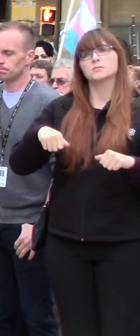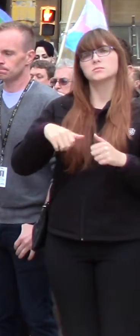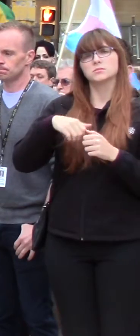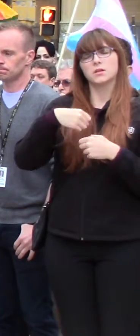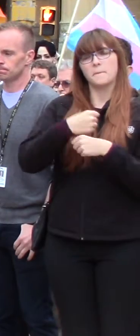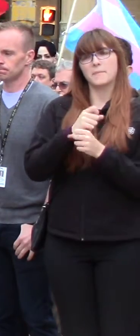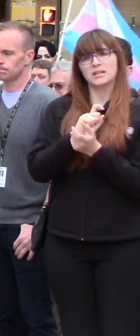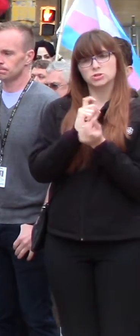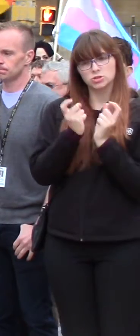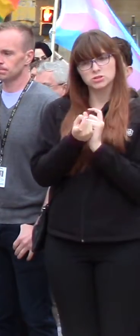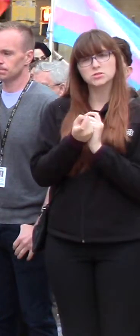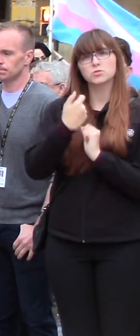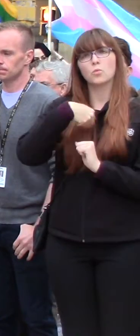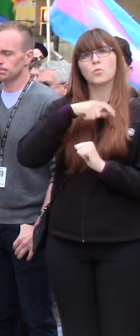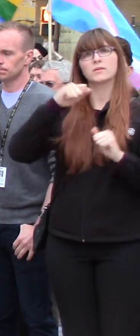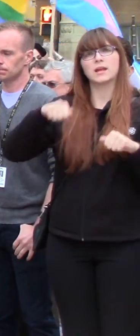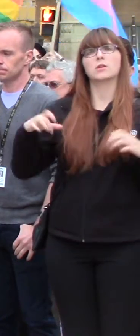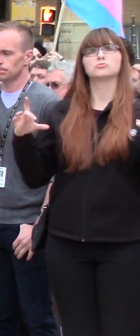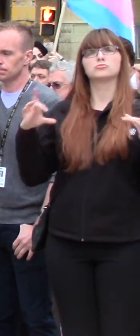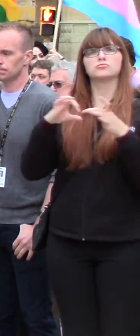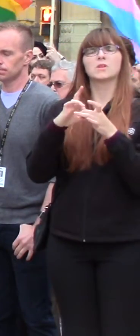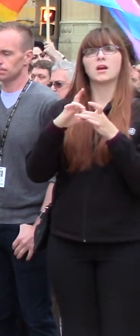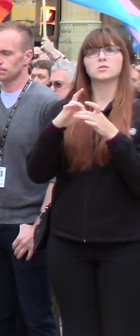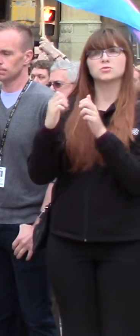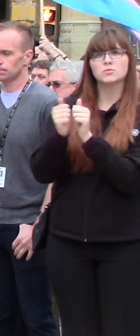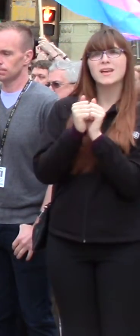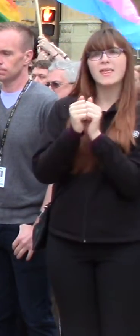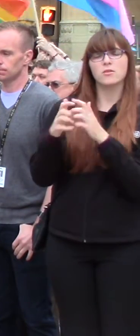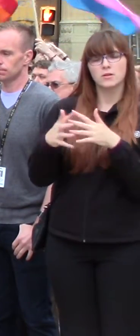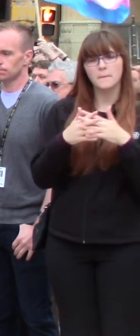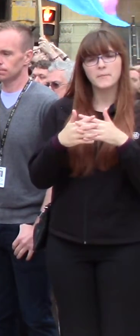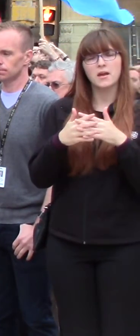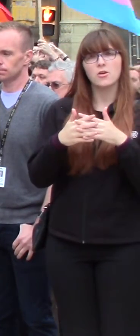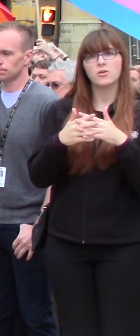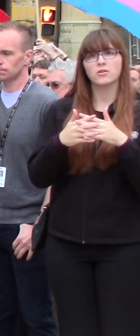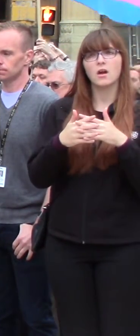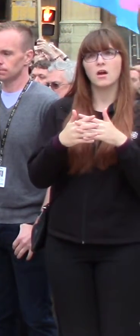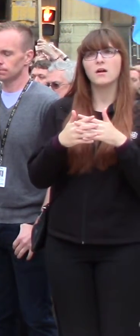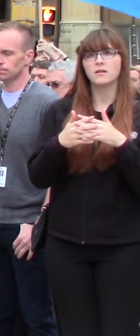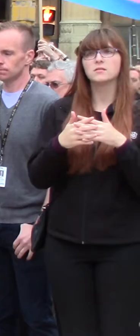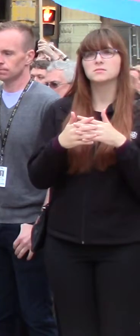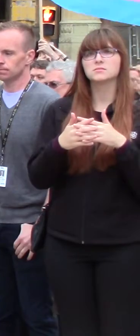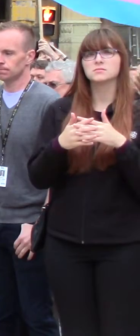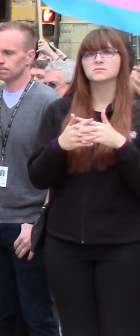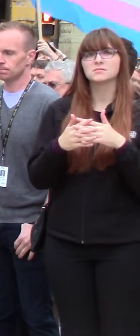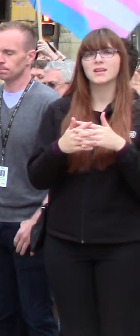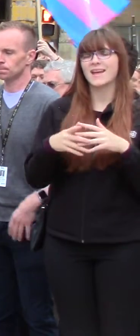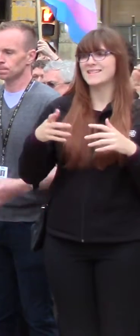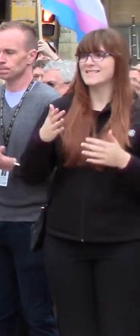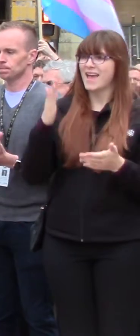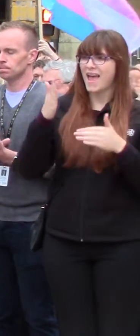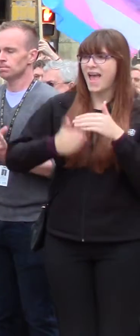must unite as Americans to take these weapons of mass destruction off the market.